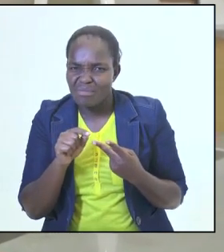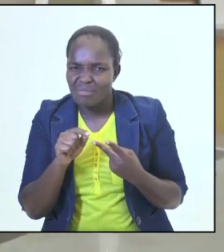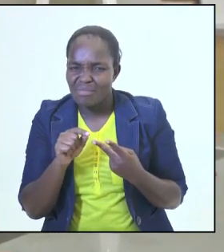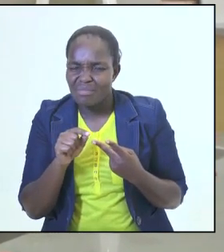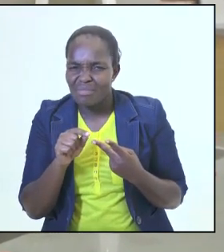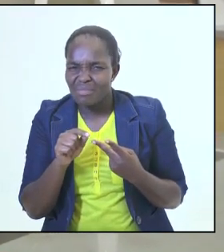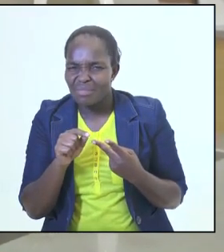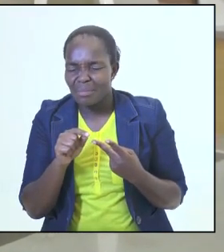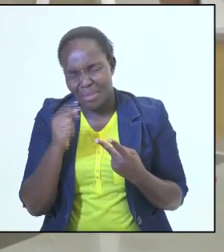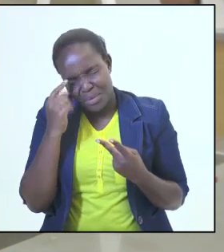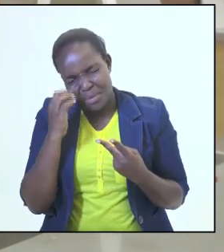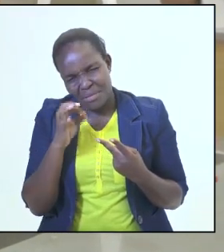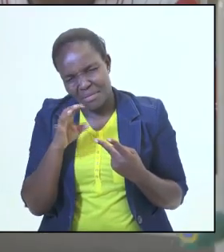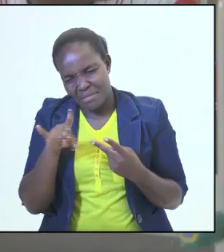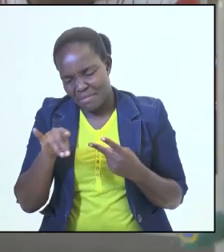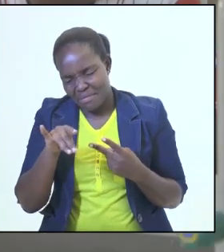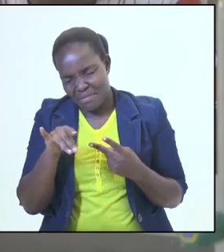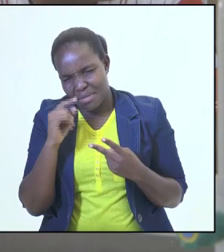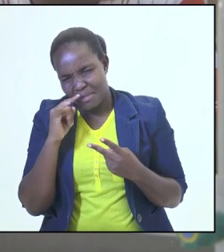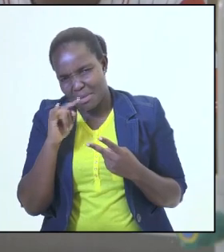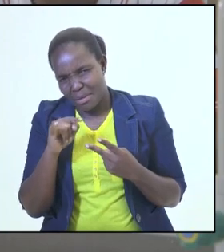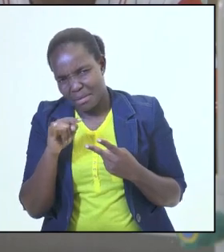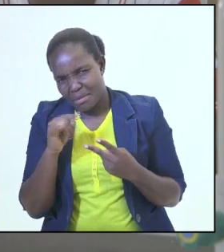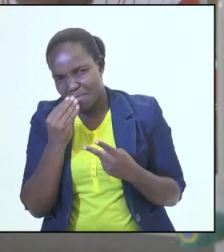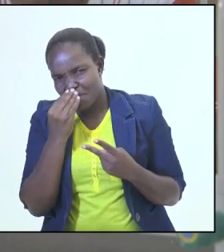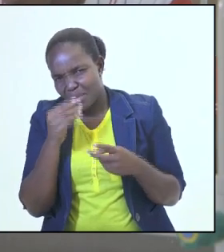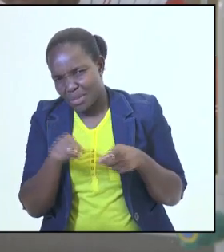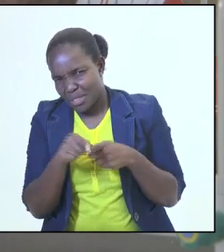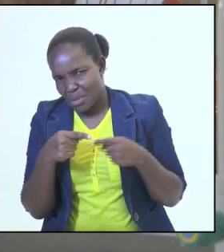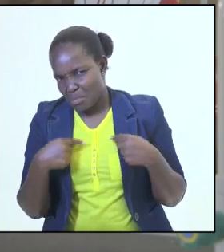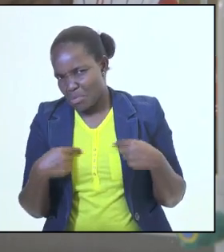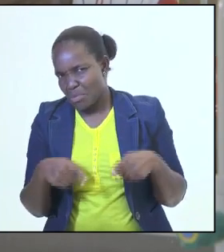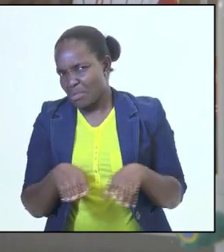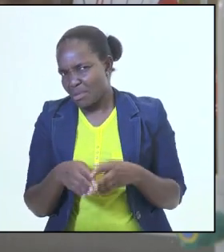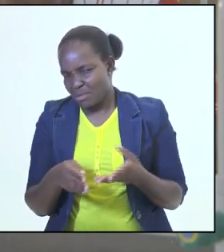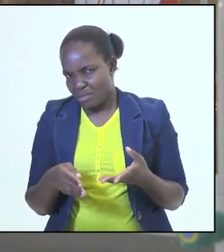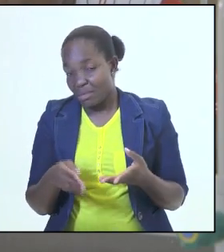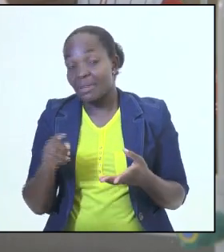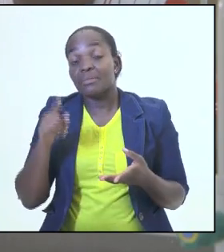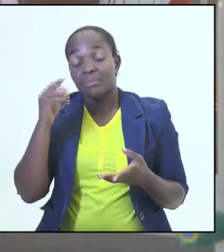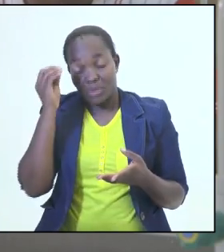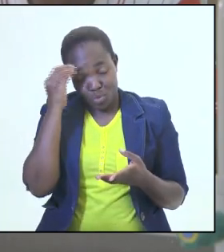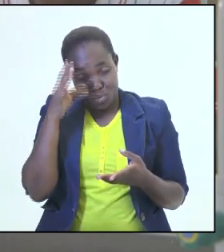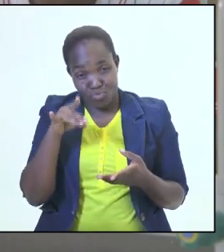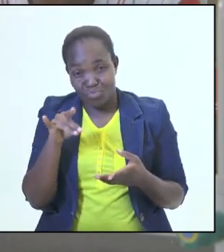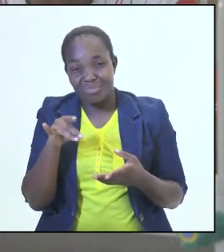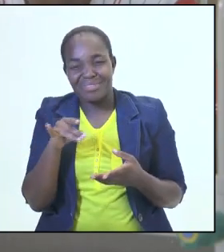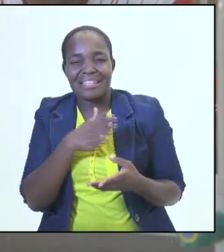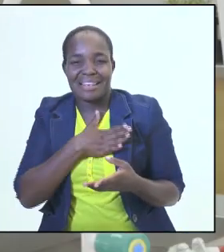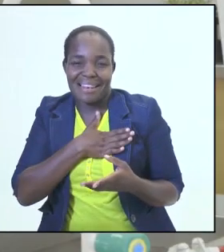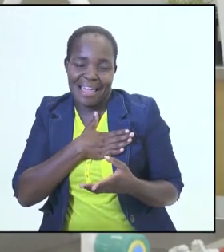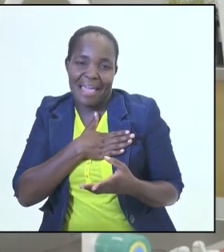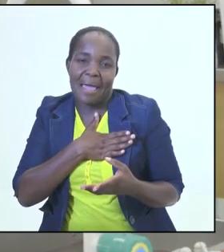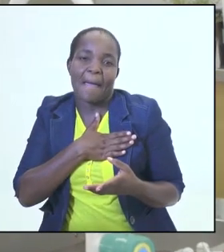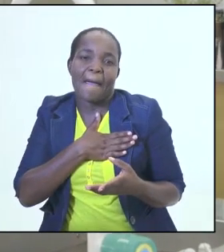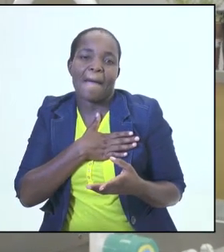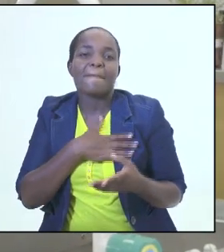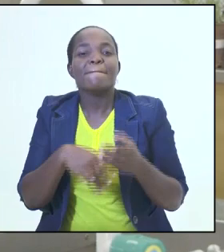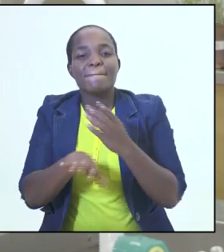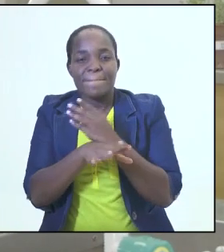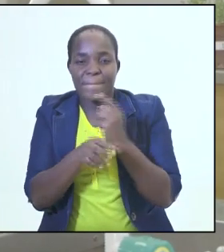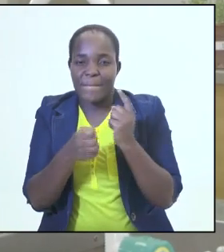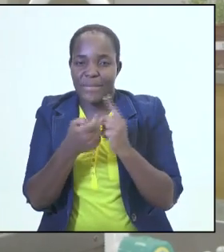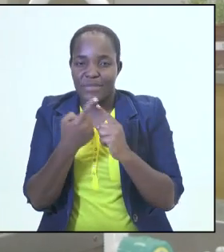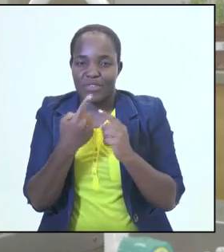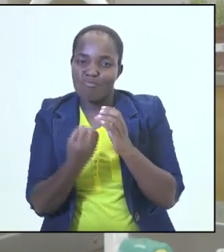of flowers and the smell, but many of them sure do like the fruits that develops from the flowers. Today we are going